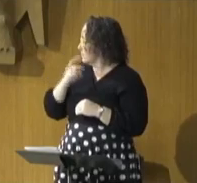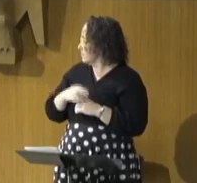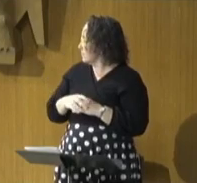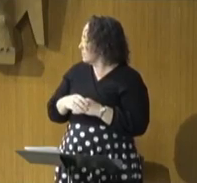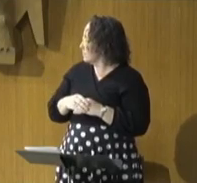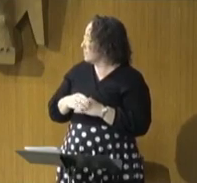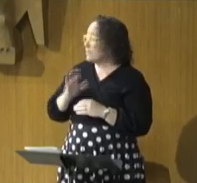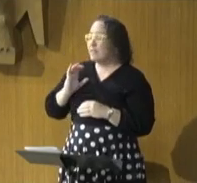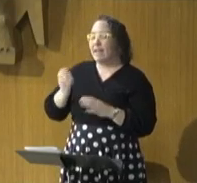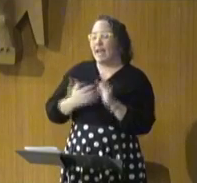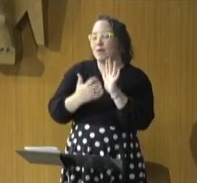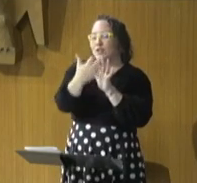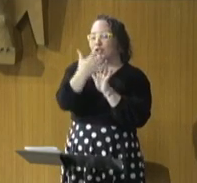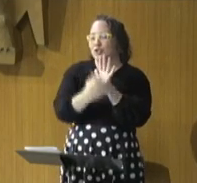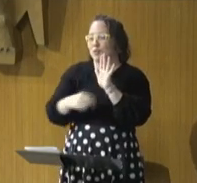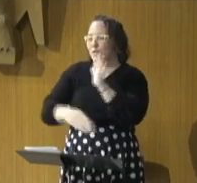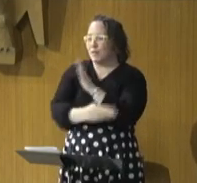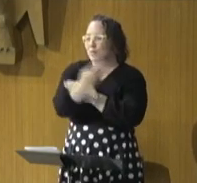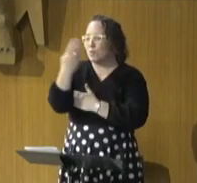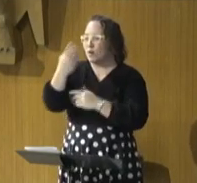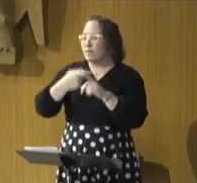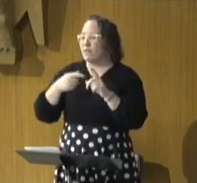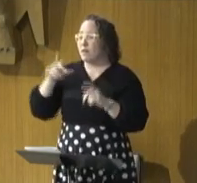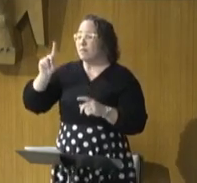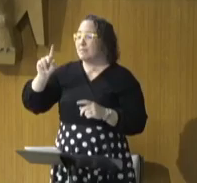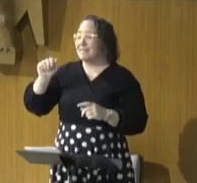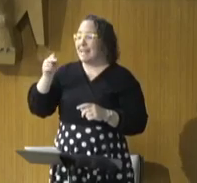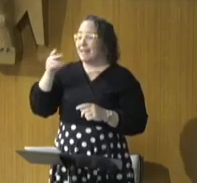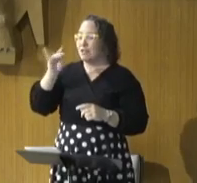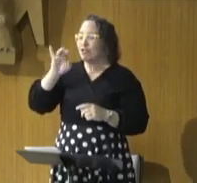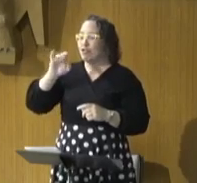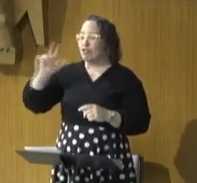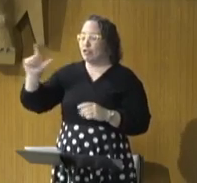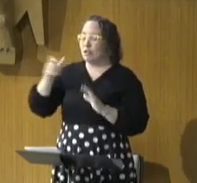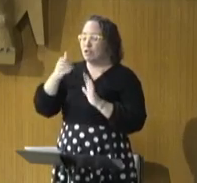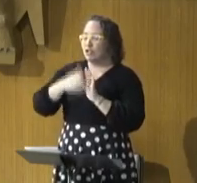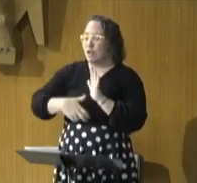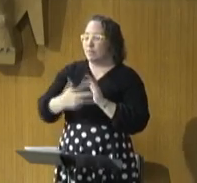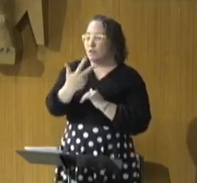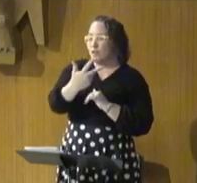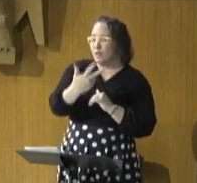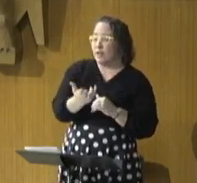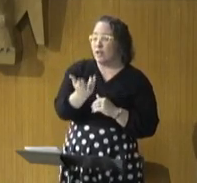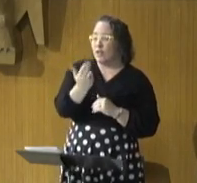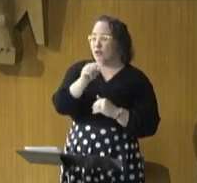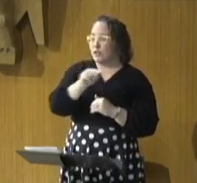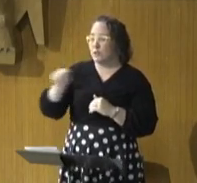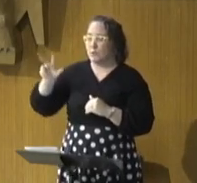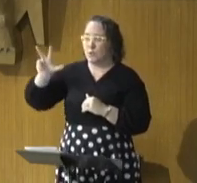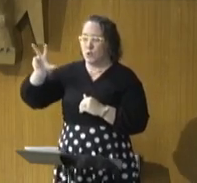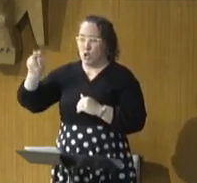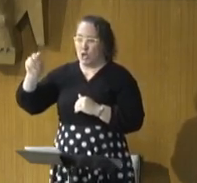Our scripture reading this morning comes from the book of Daniel, chapter 3, verses 13 to 30.